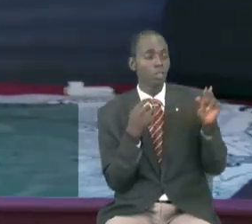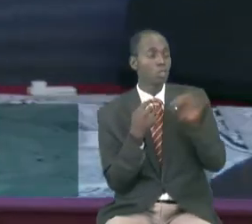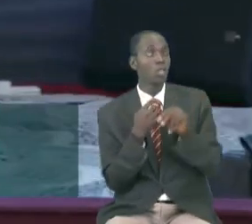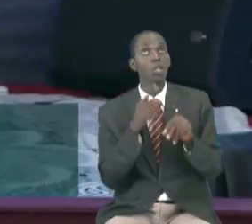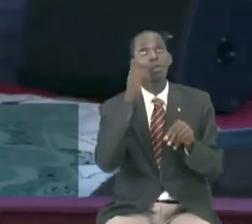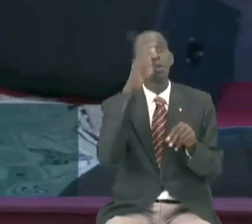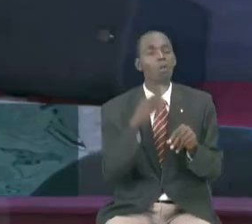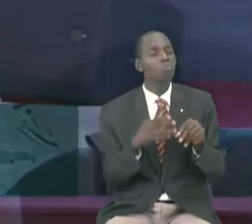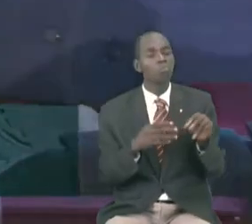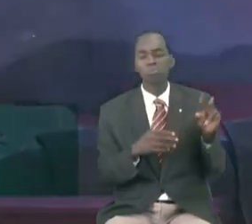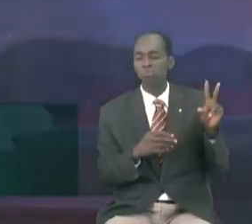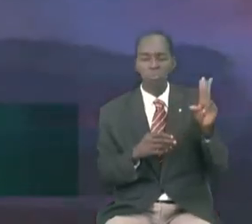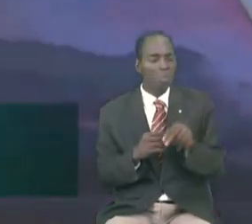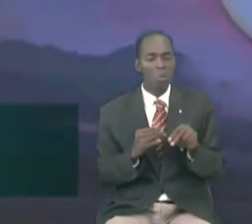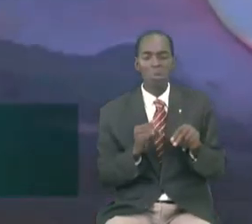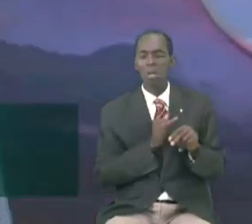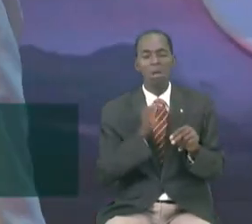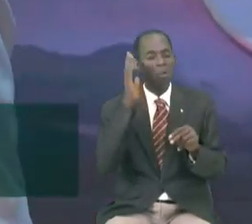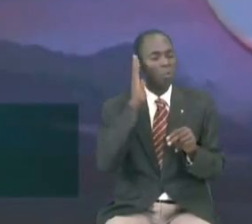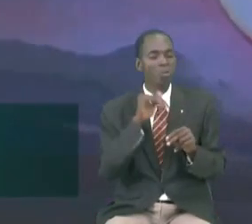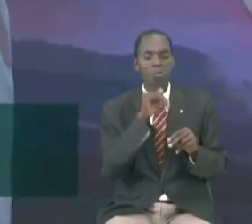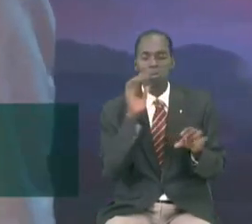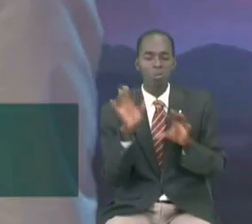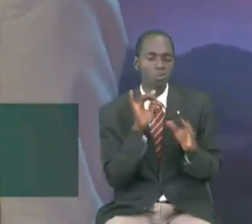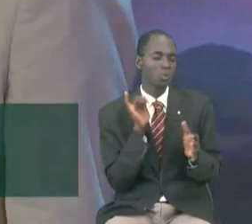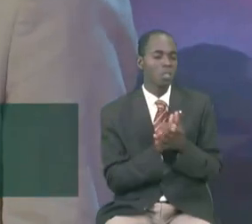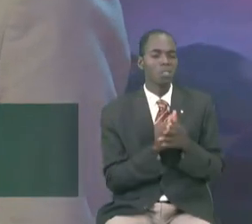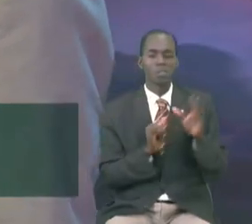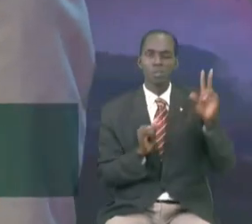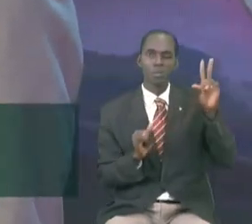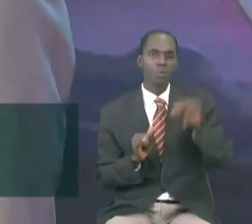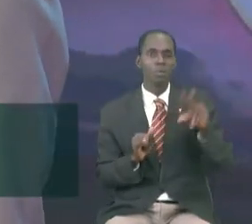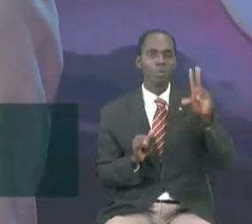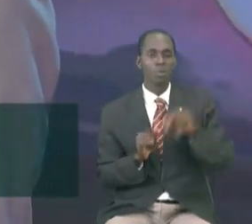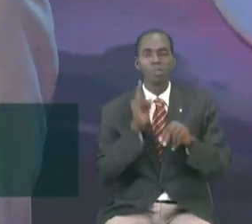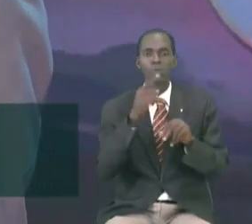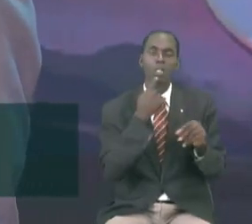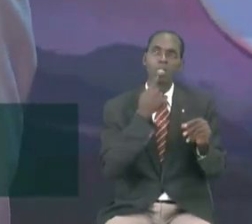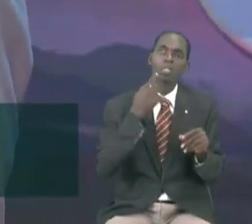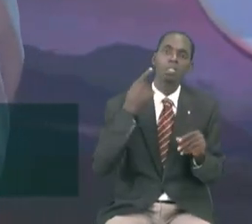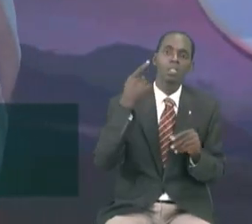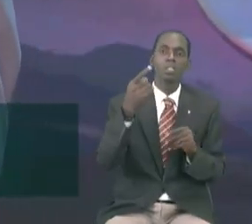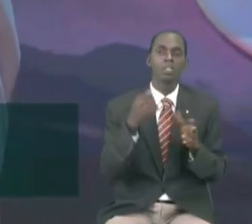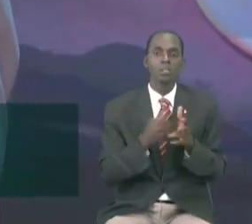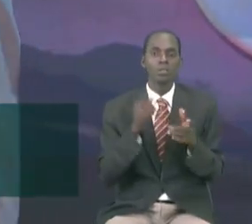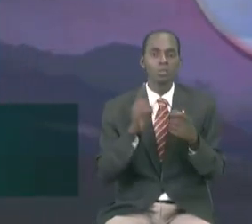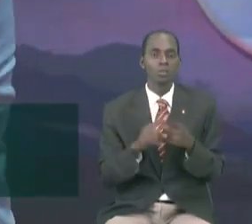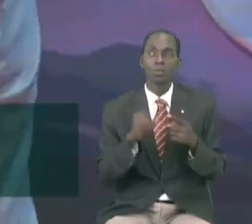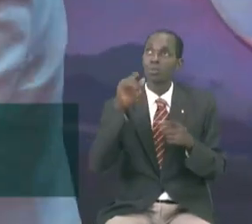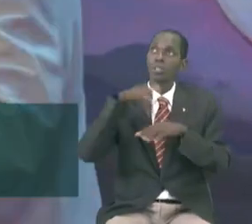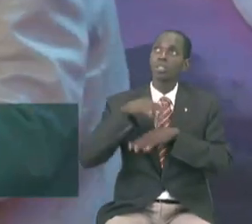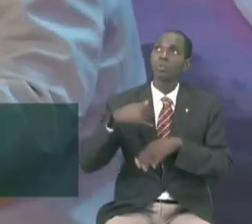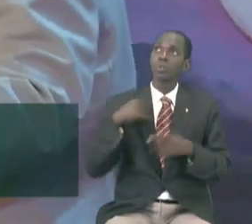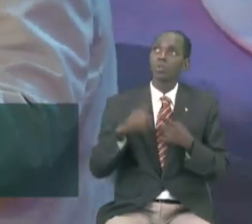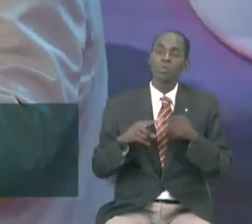told you I will not. If you send the storm, I will not. If